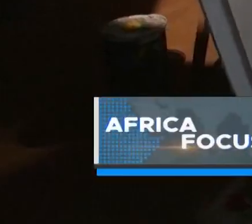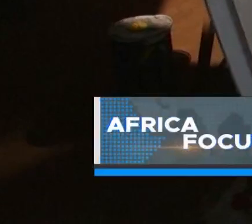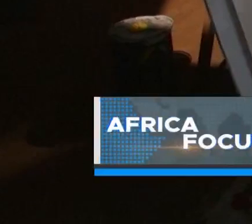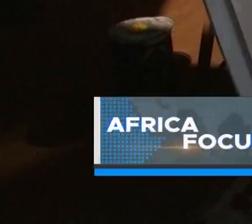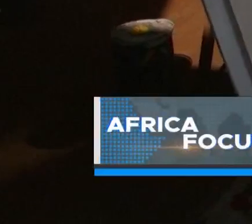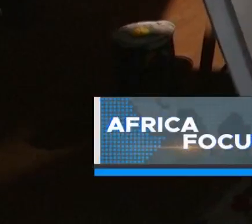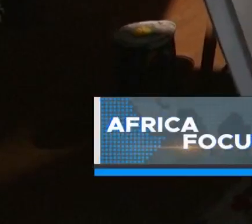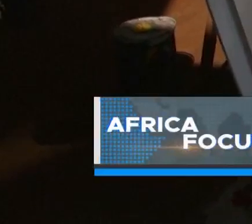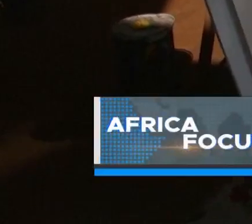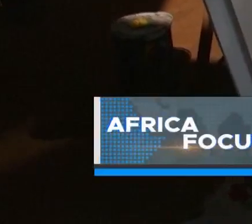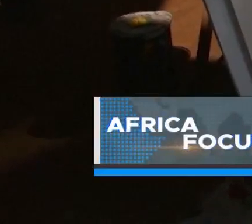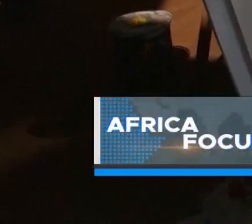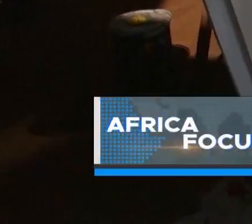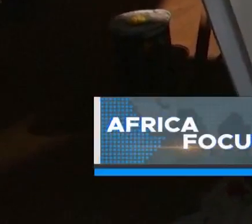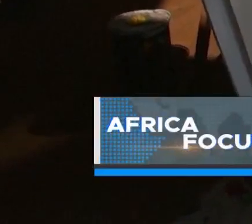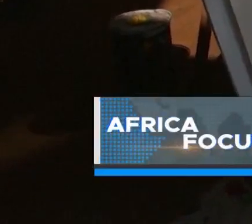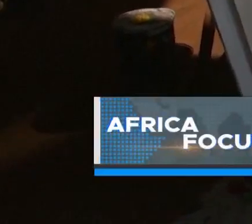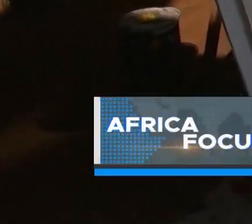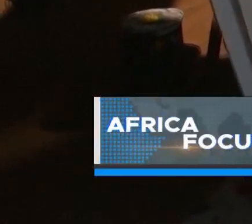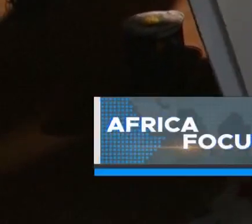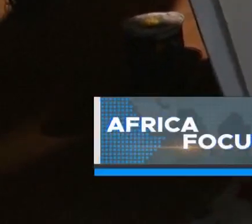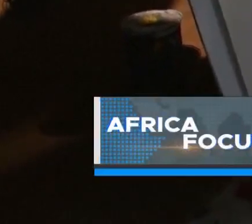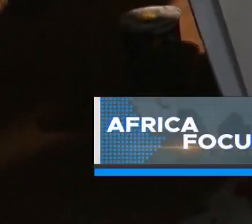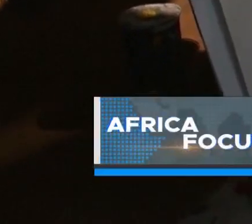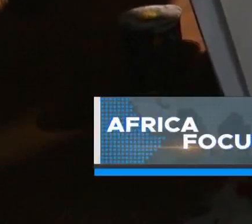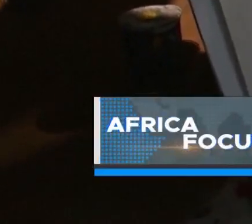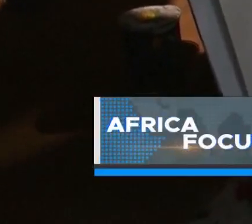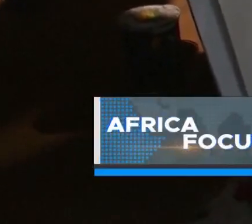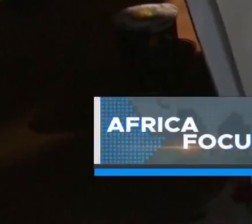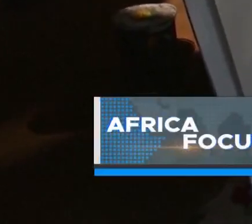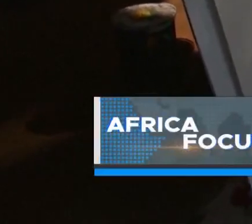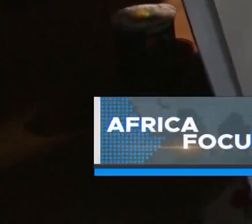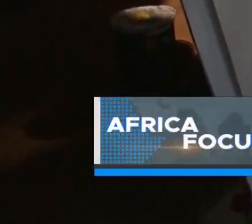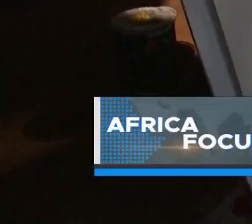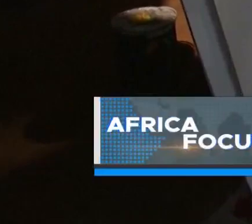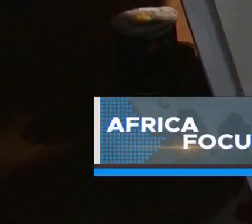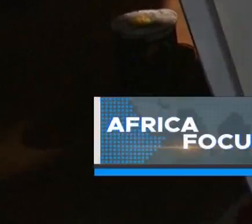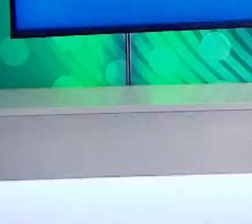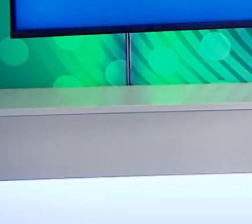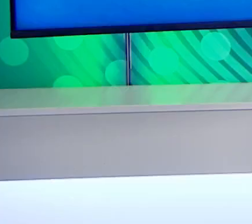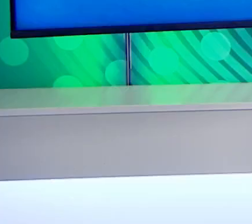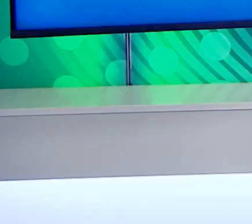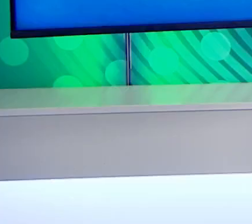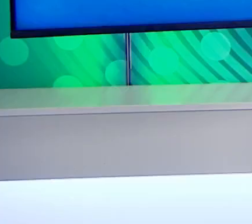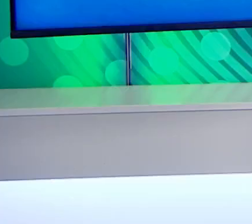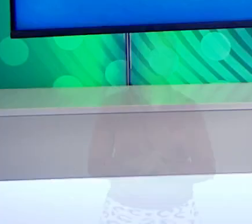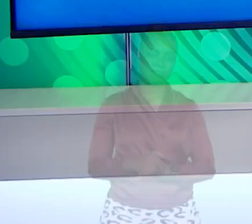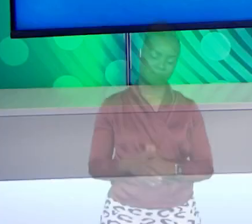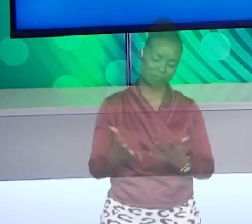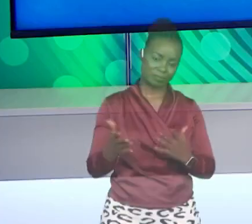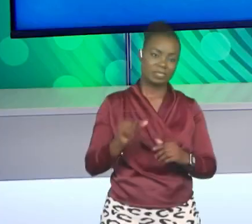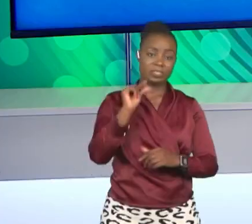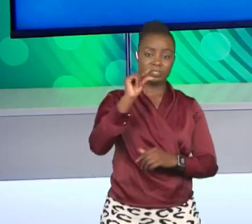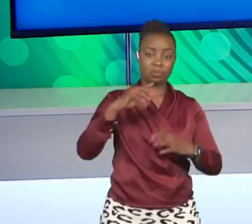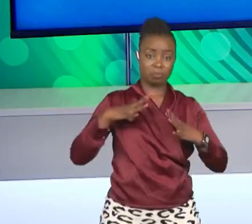Coming up after the break, a painting soul hogs the limelight at a South African farm. We're taking a short